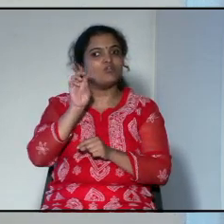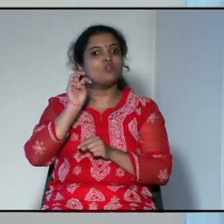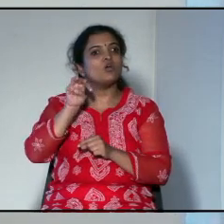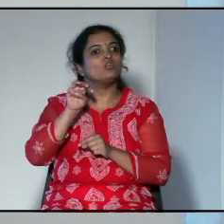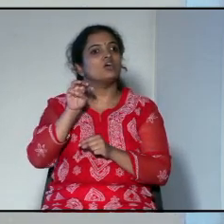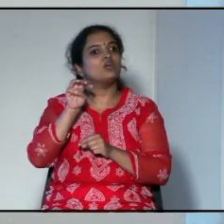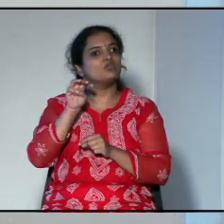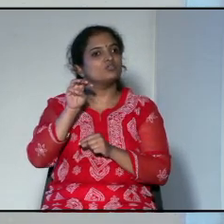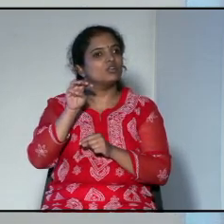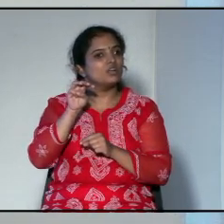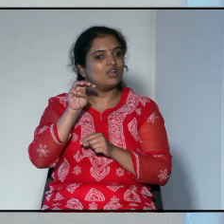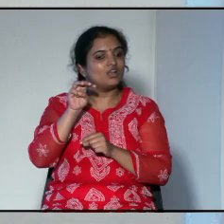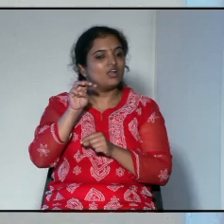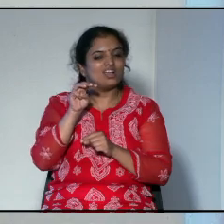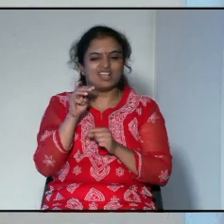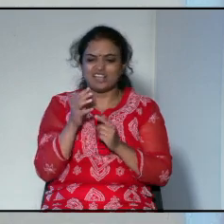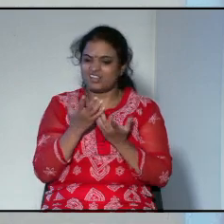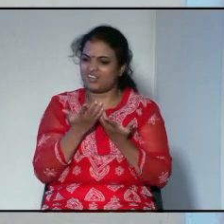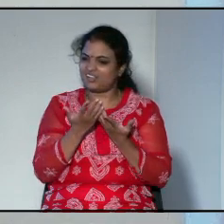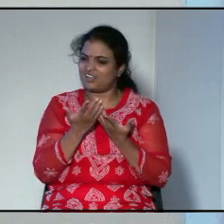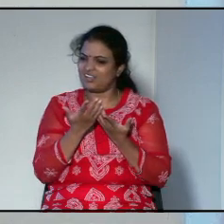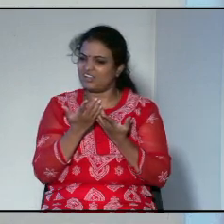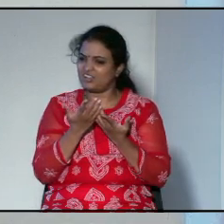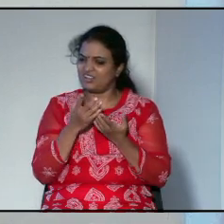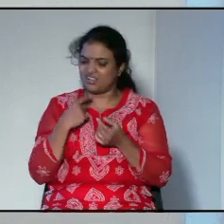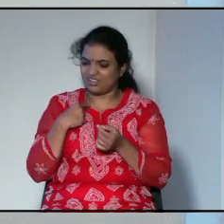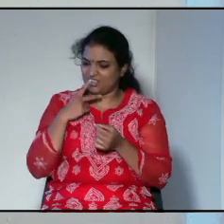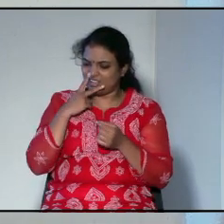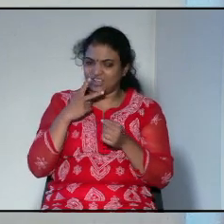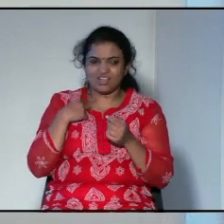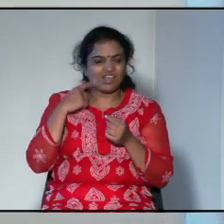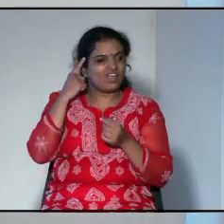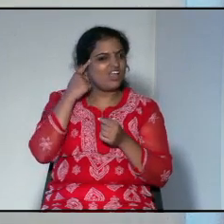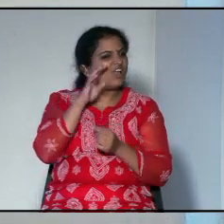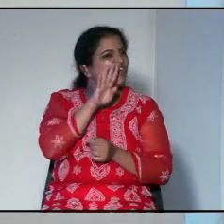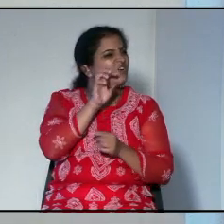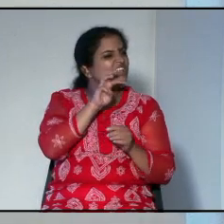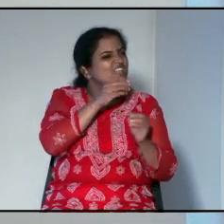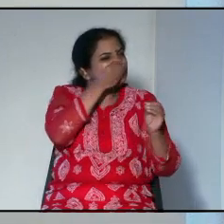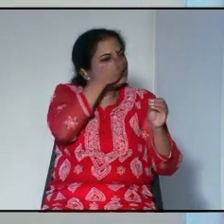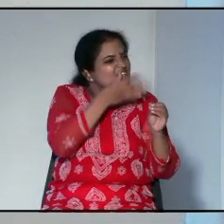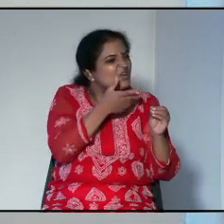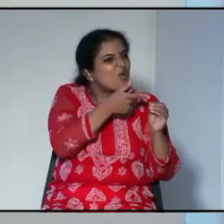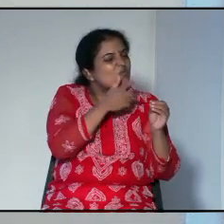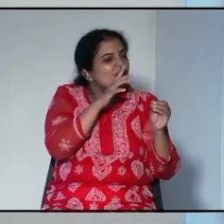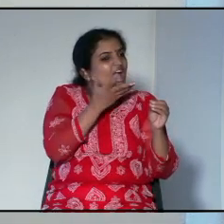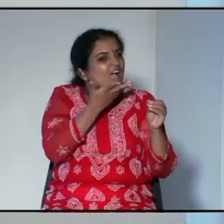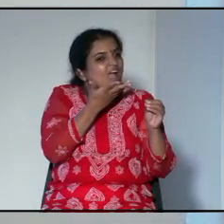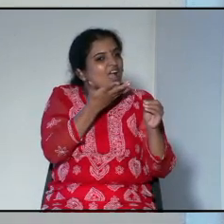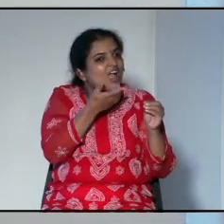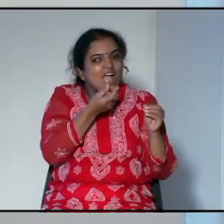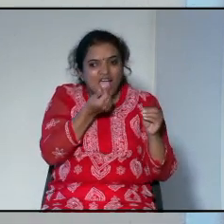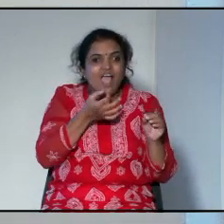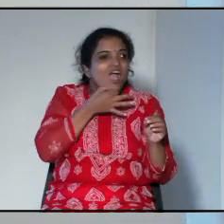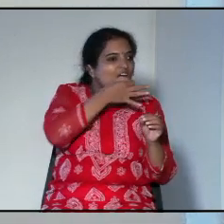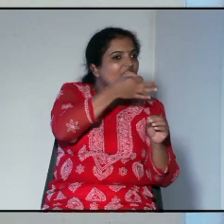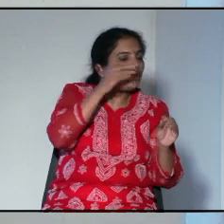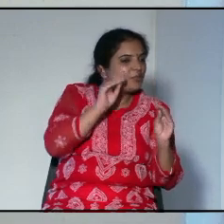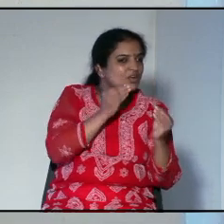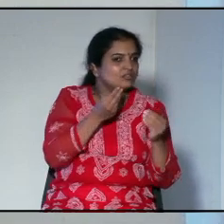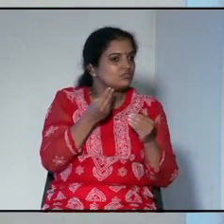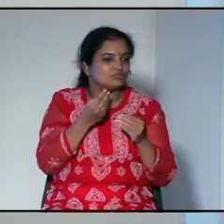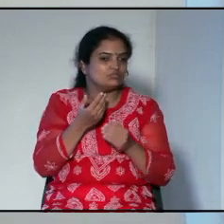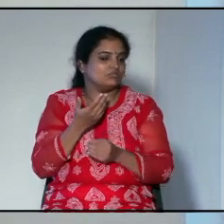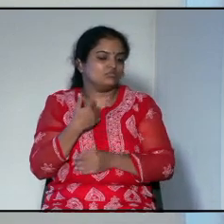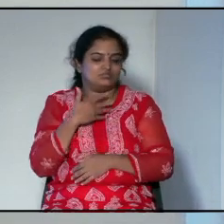Yeah. So it was something so small. And I said, why didn't you just ask for the money? And she said, I don't